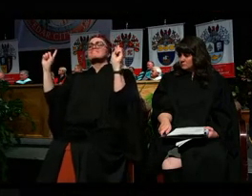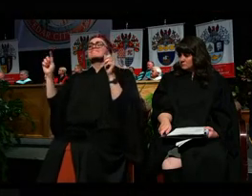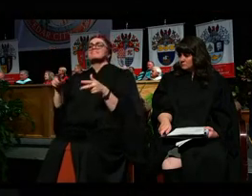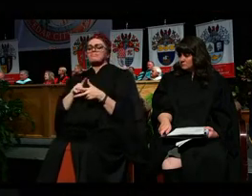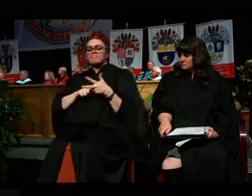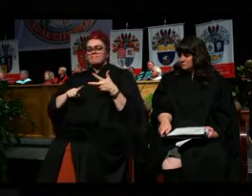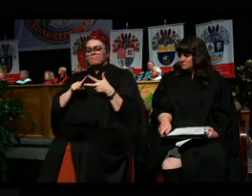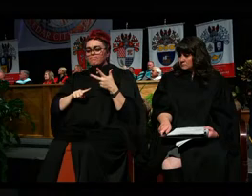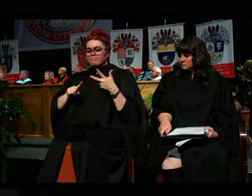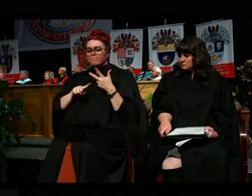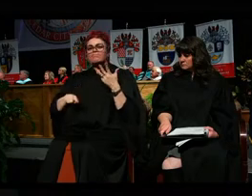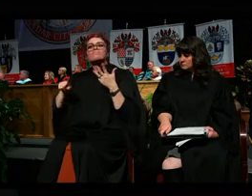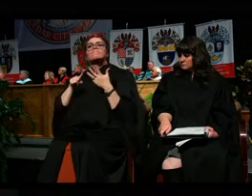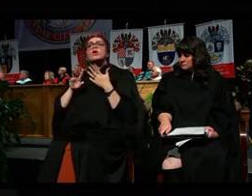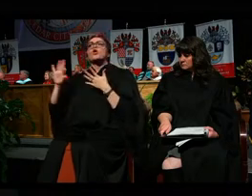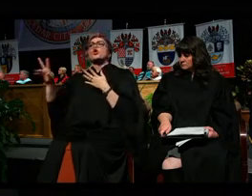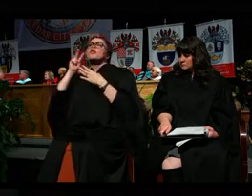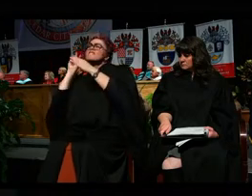Her vision.